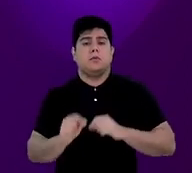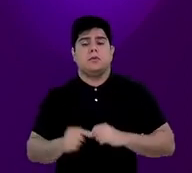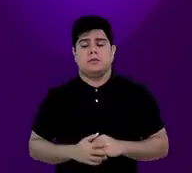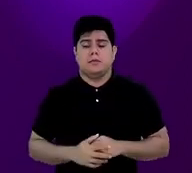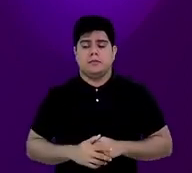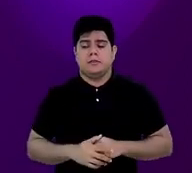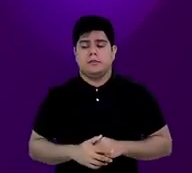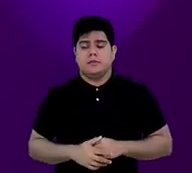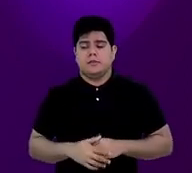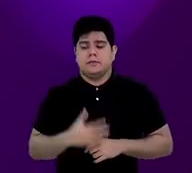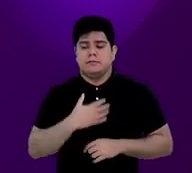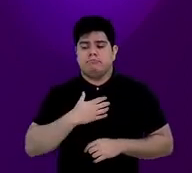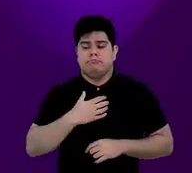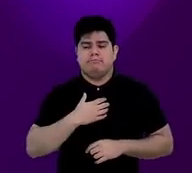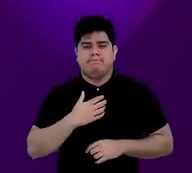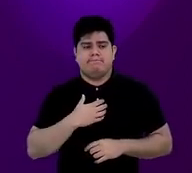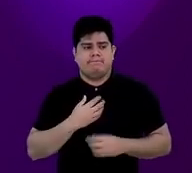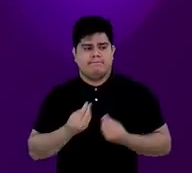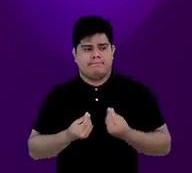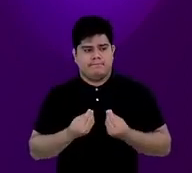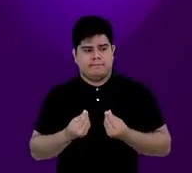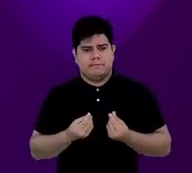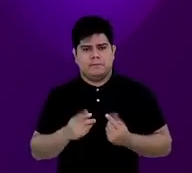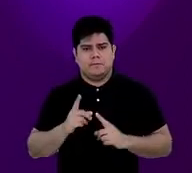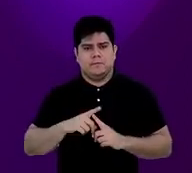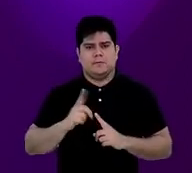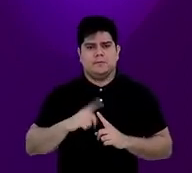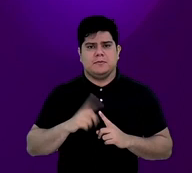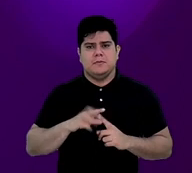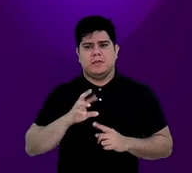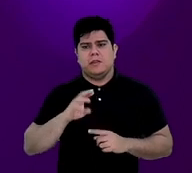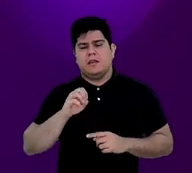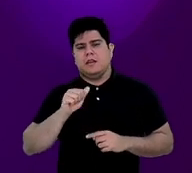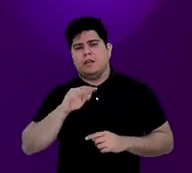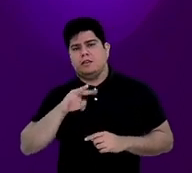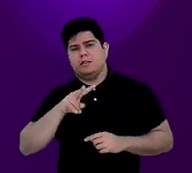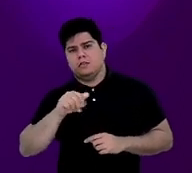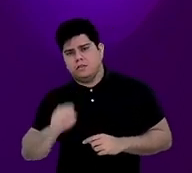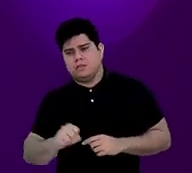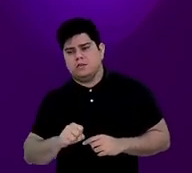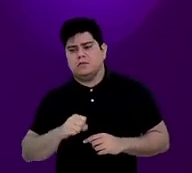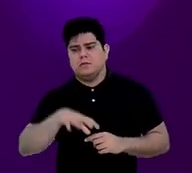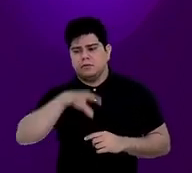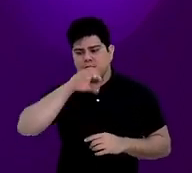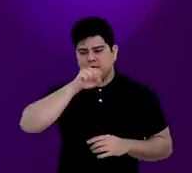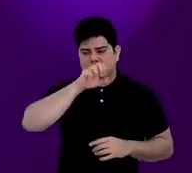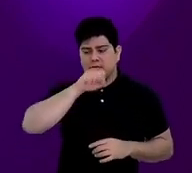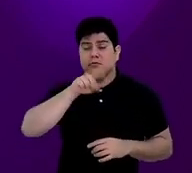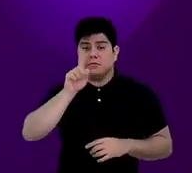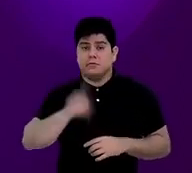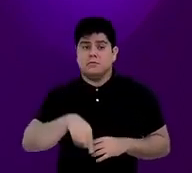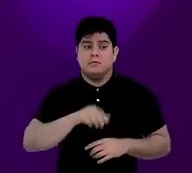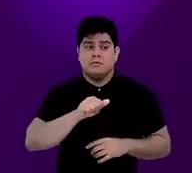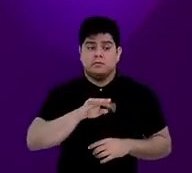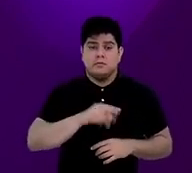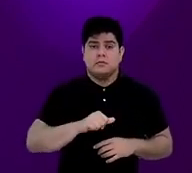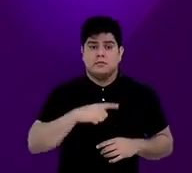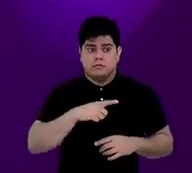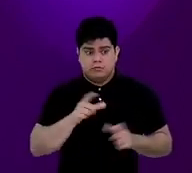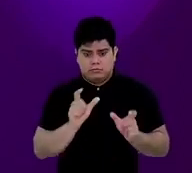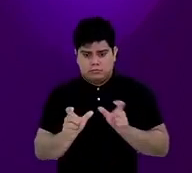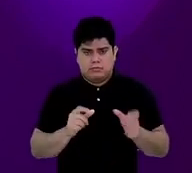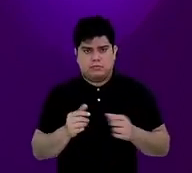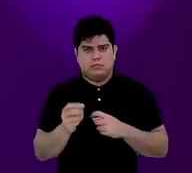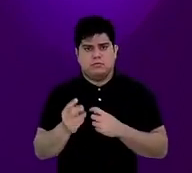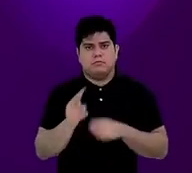out signaling, mainly to protect organisms against the damaging effect of ROS. So